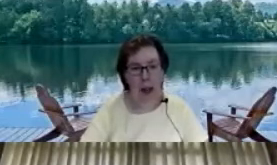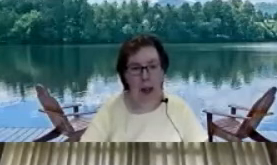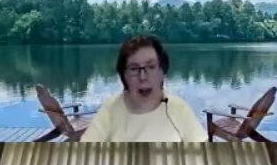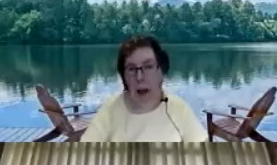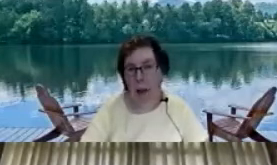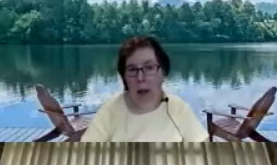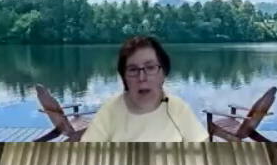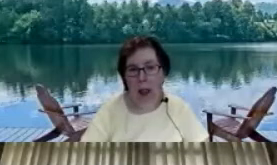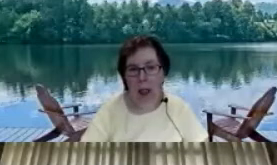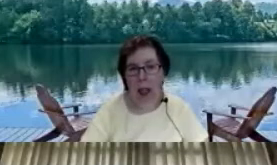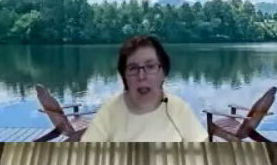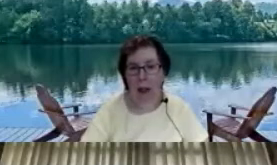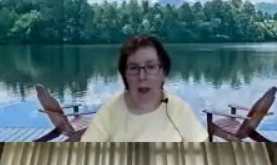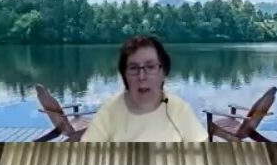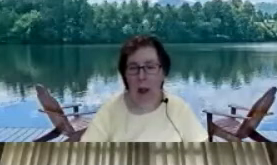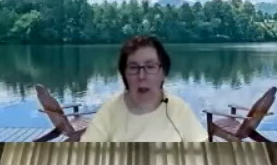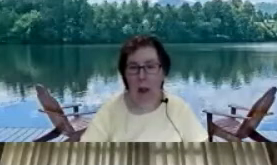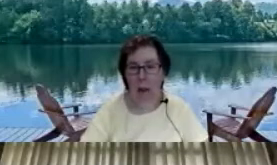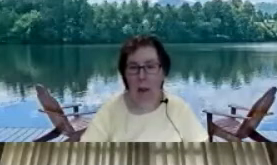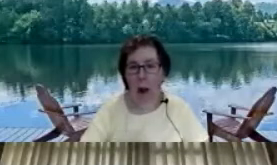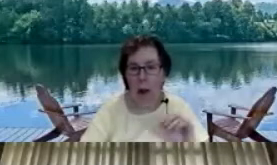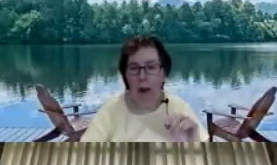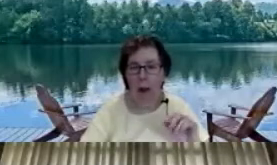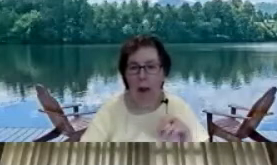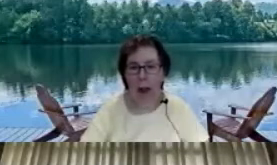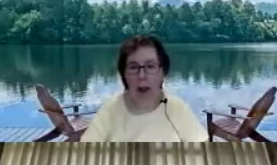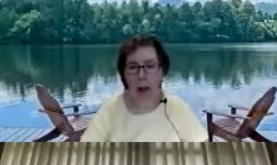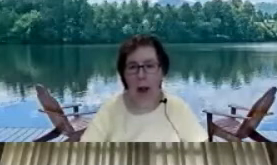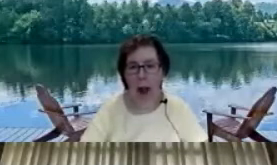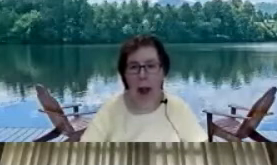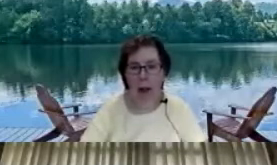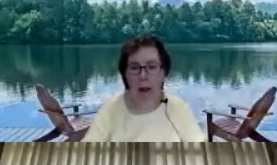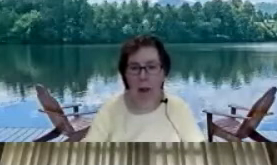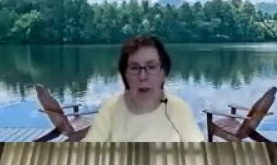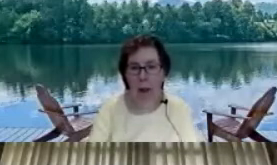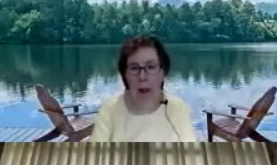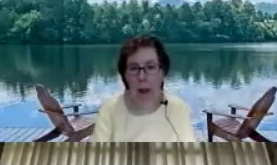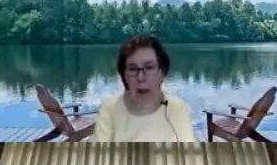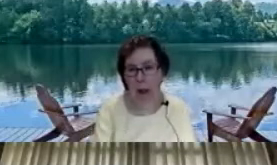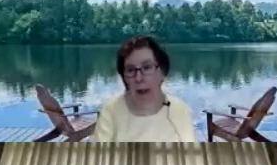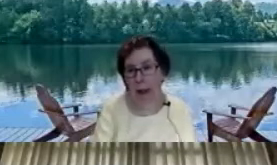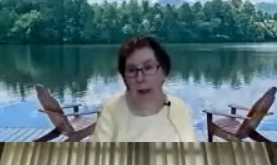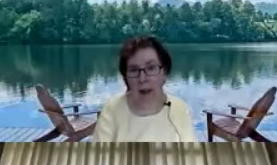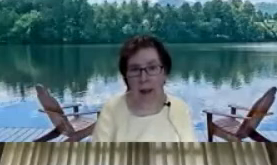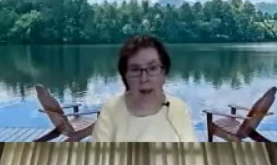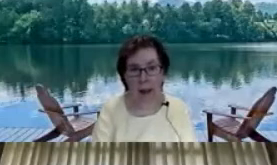no foliage on them. What are some things that might cause that?